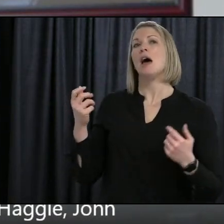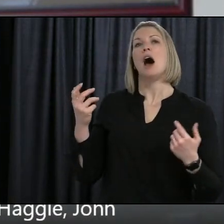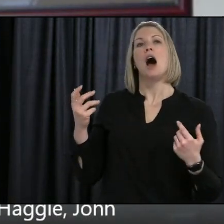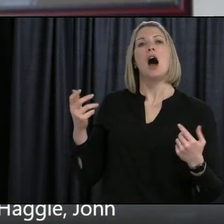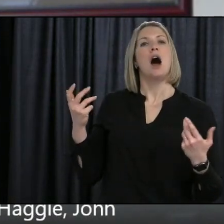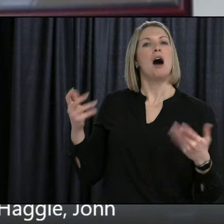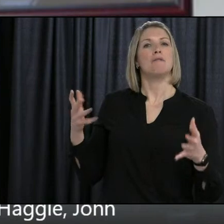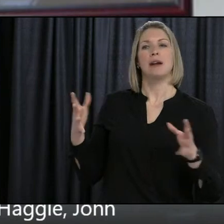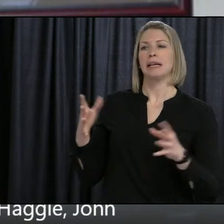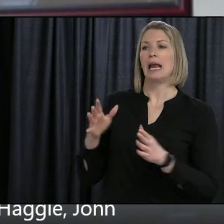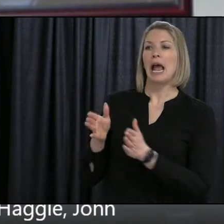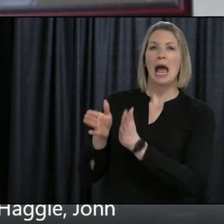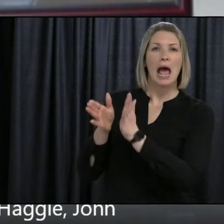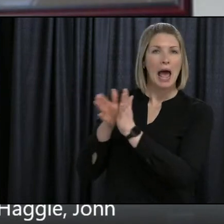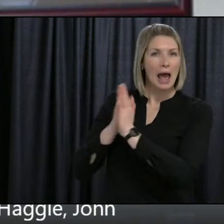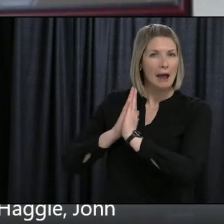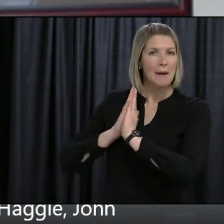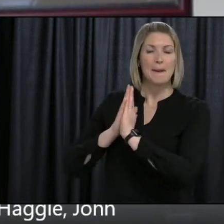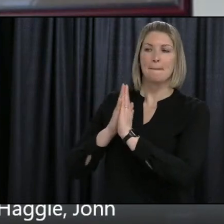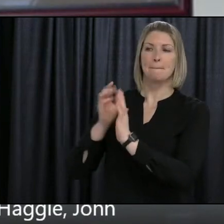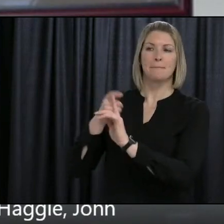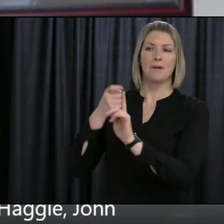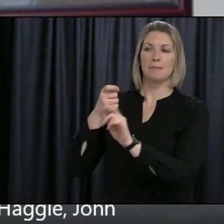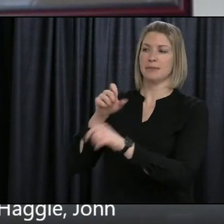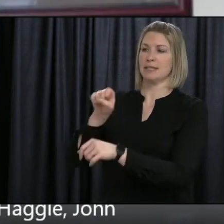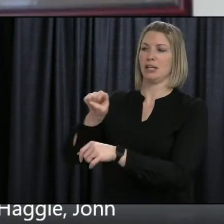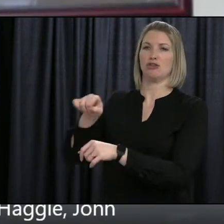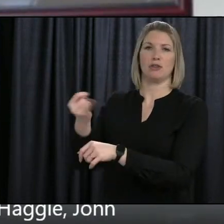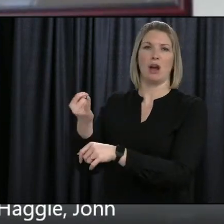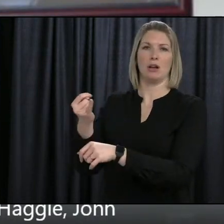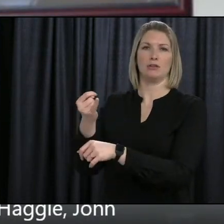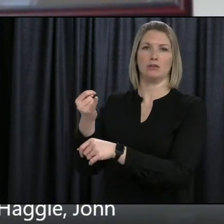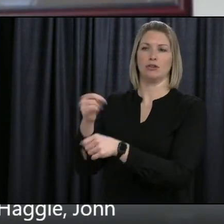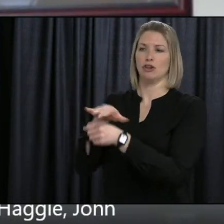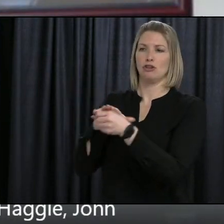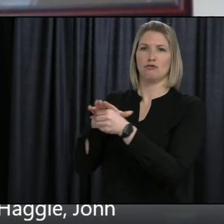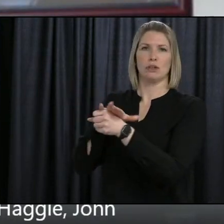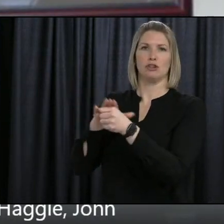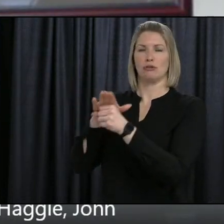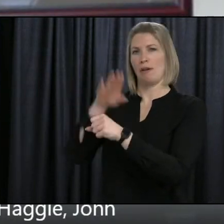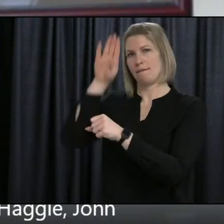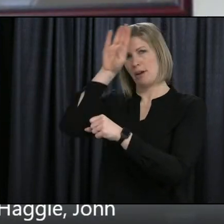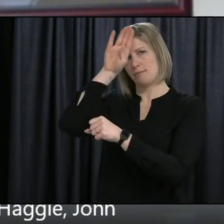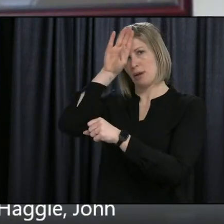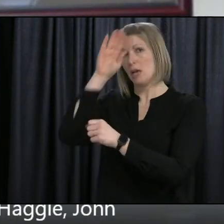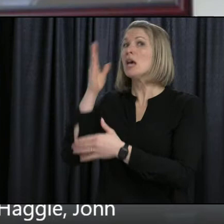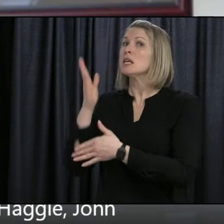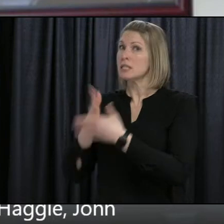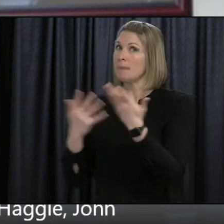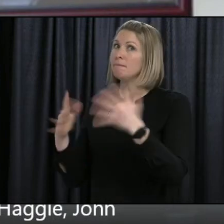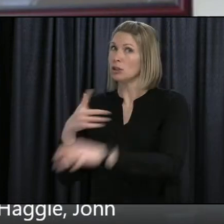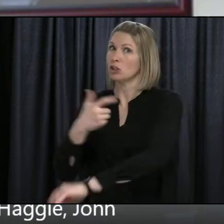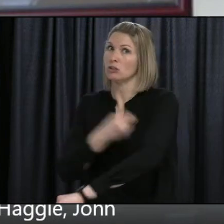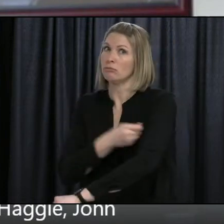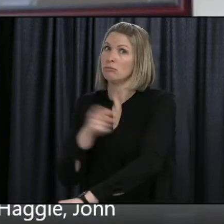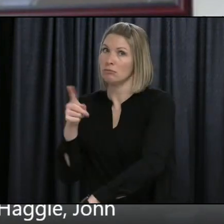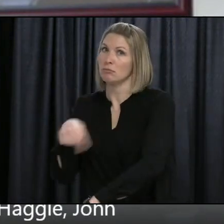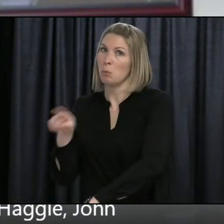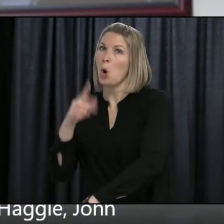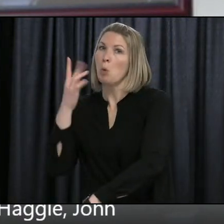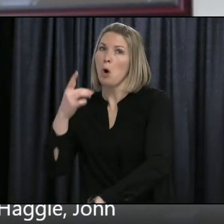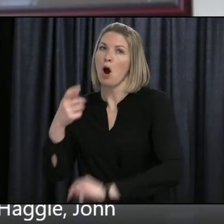Fire Department. Some of their paramedics have already been vaccinated. These are essential